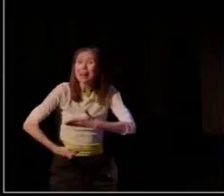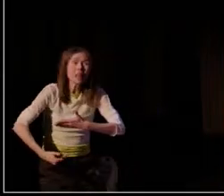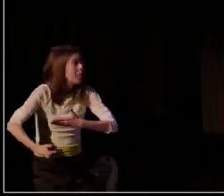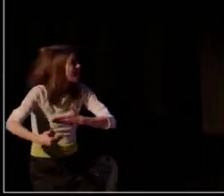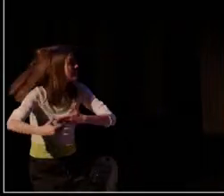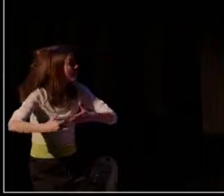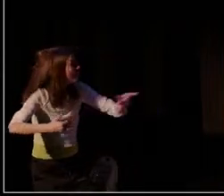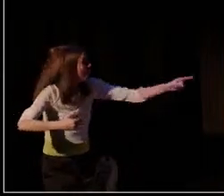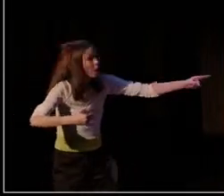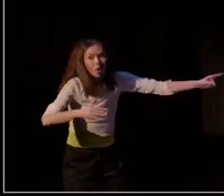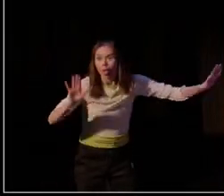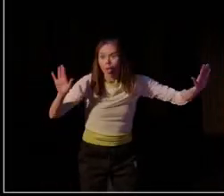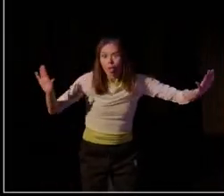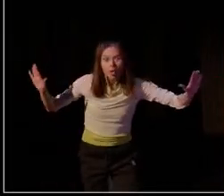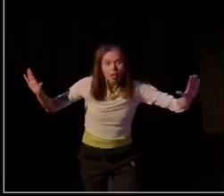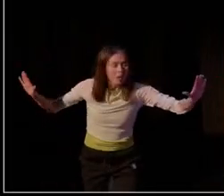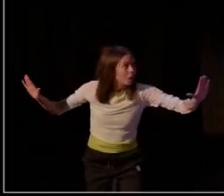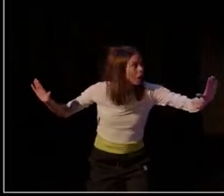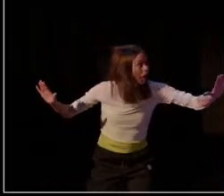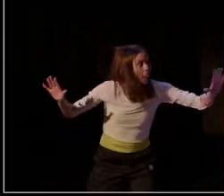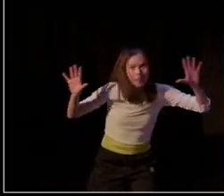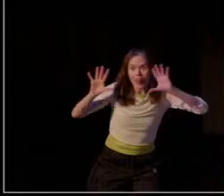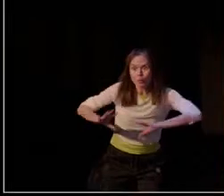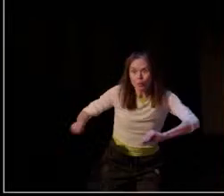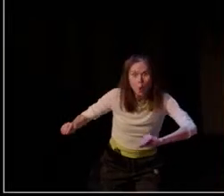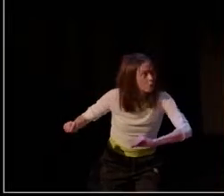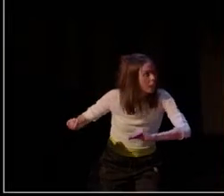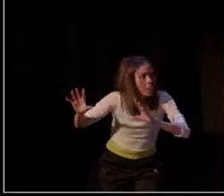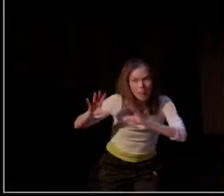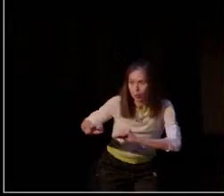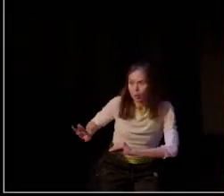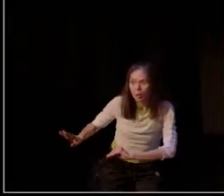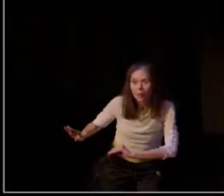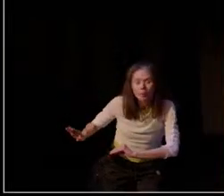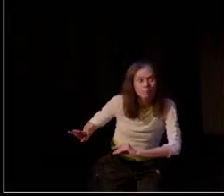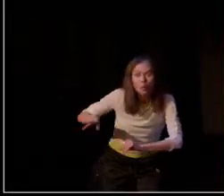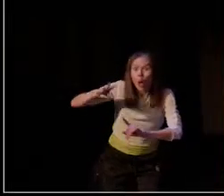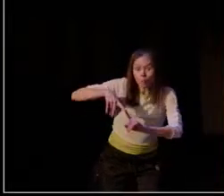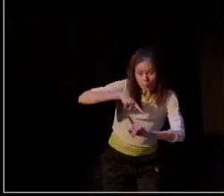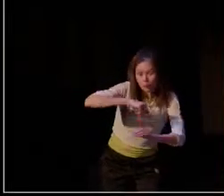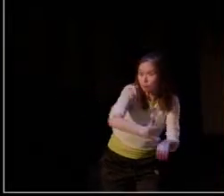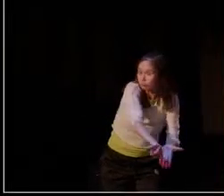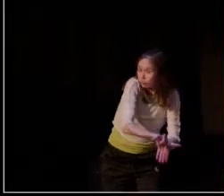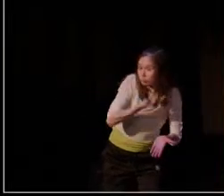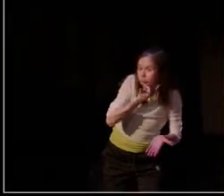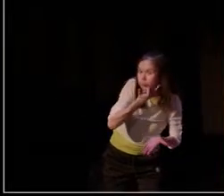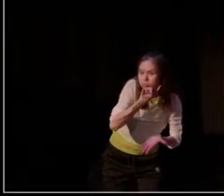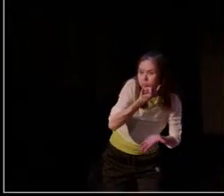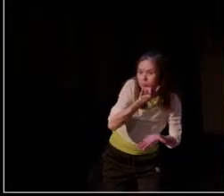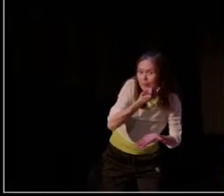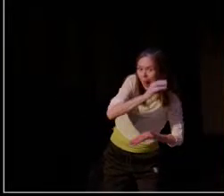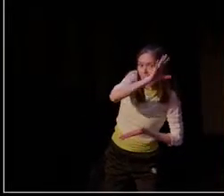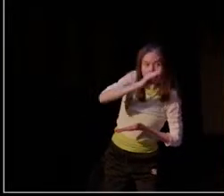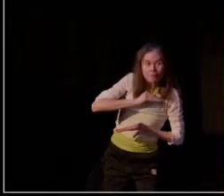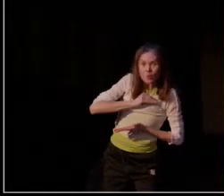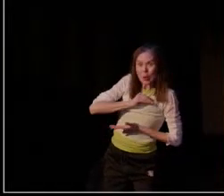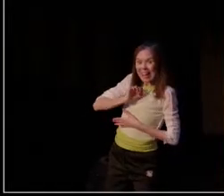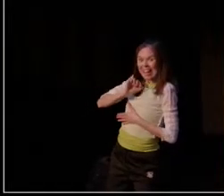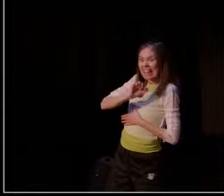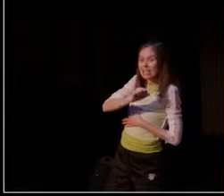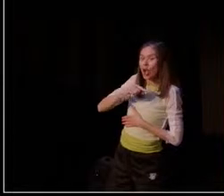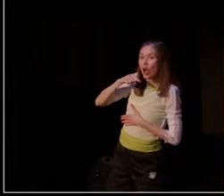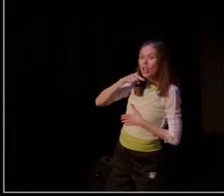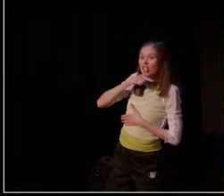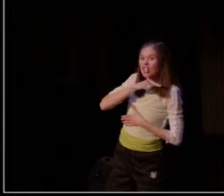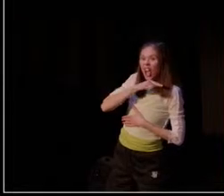You not believe what I've come to say, will not the proof so near? Please you, good sir. Polixenes' officer's greetings sent to me, and ask that you know that his son has cast